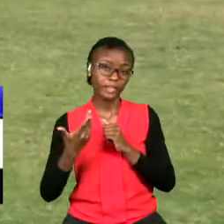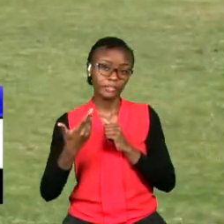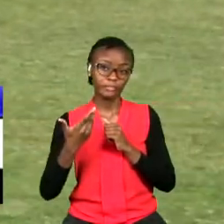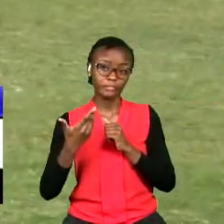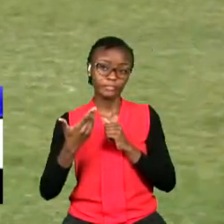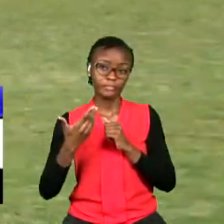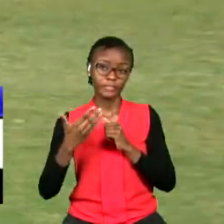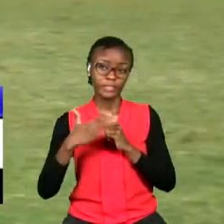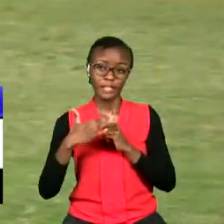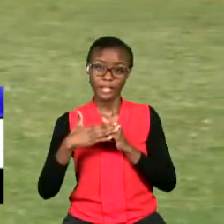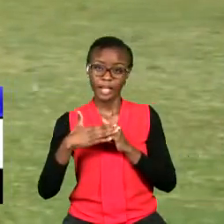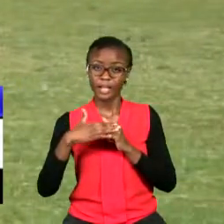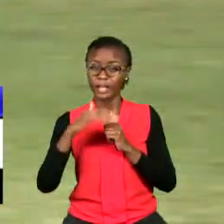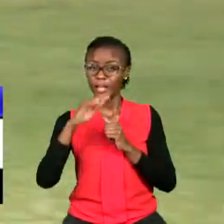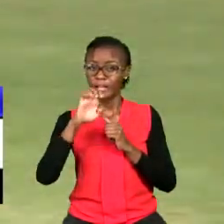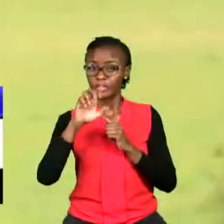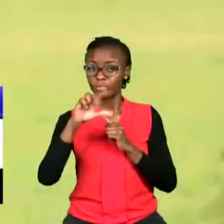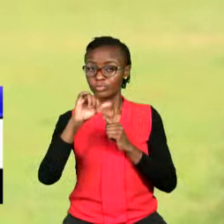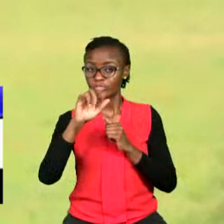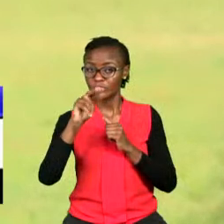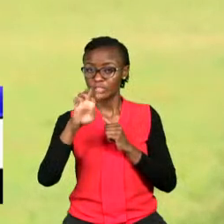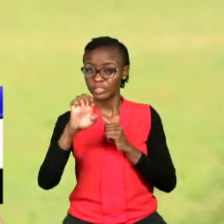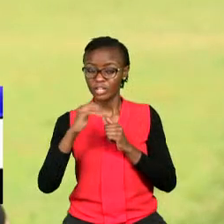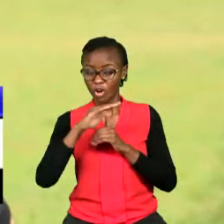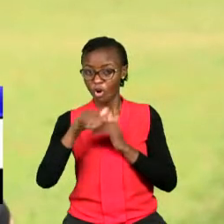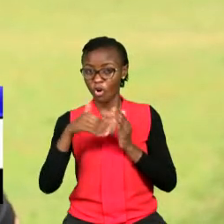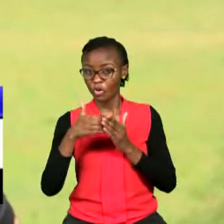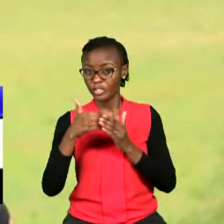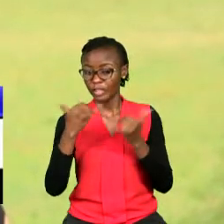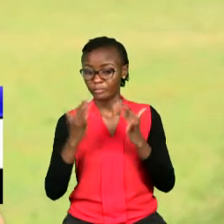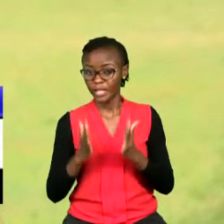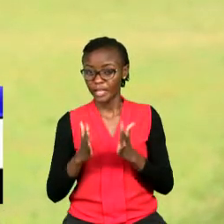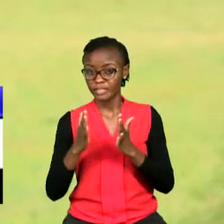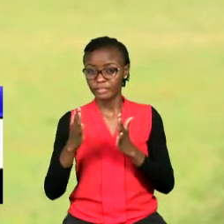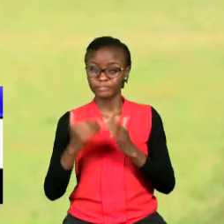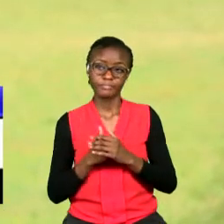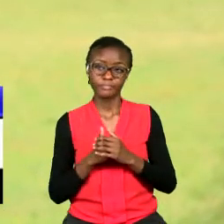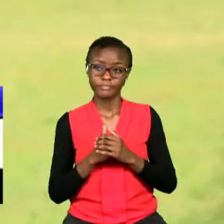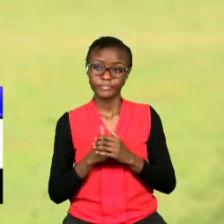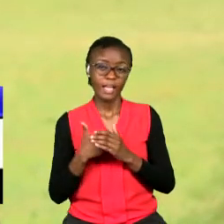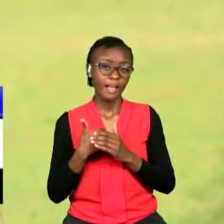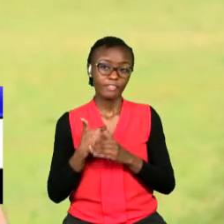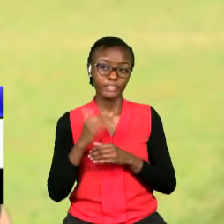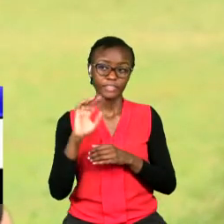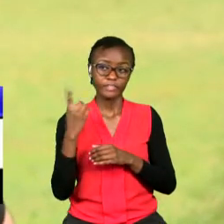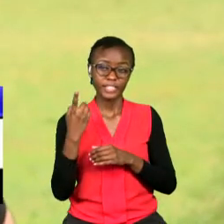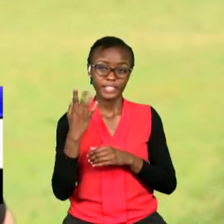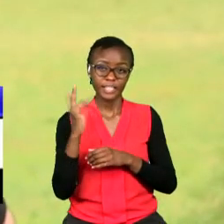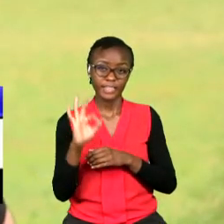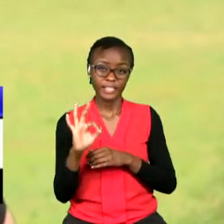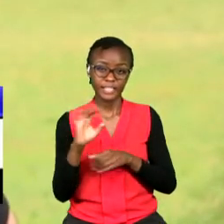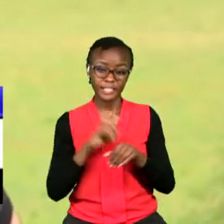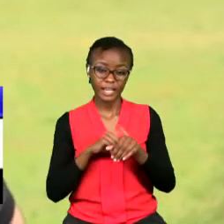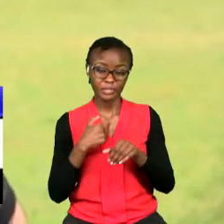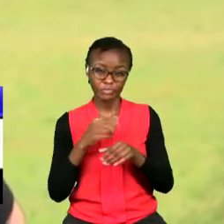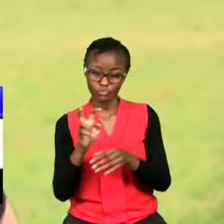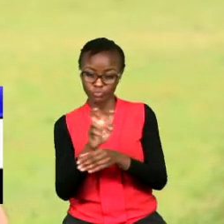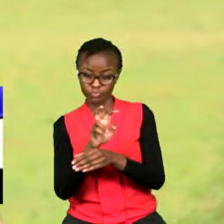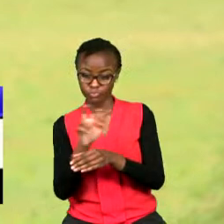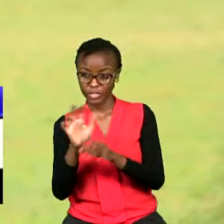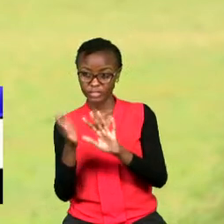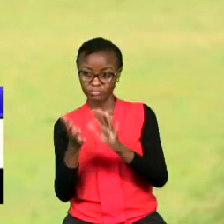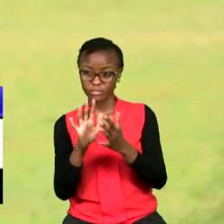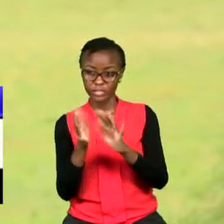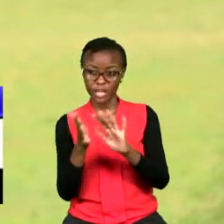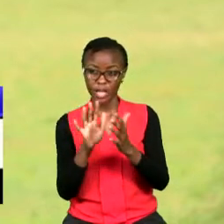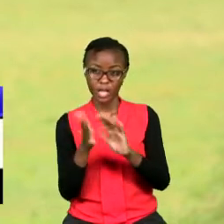Year, Eugene Asike. Yeah, our first training session. I wanted to see what's going on